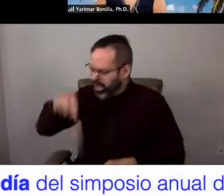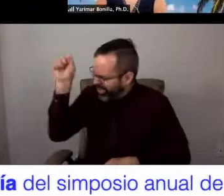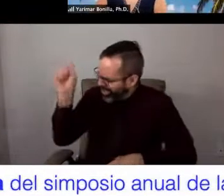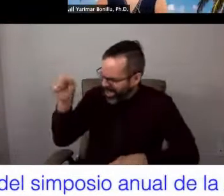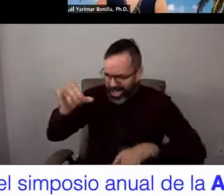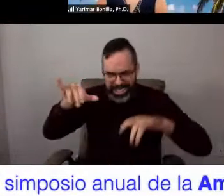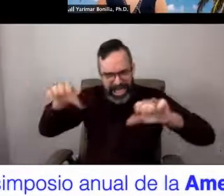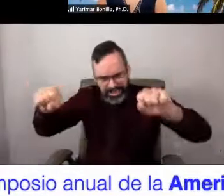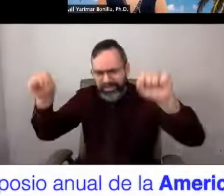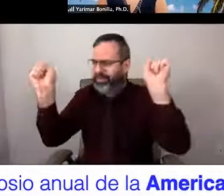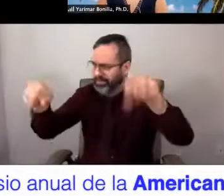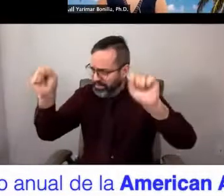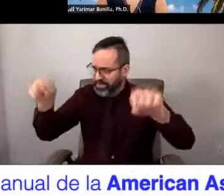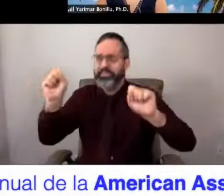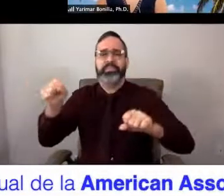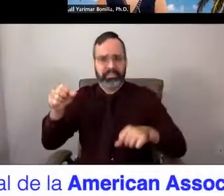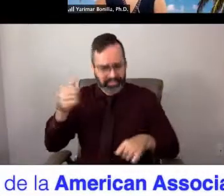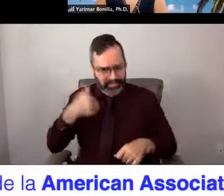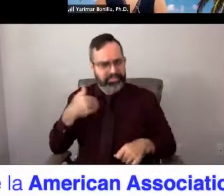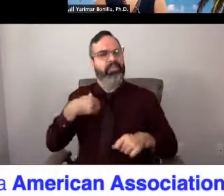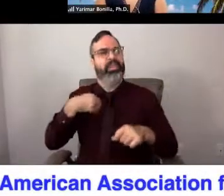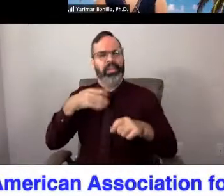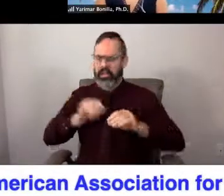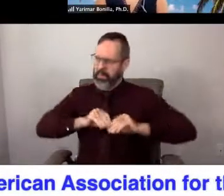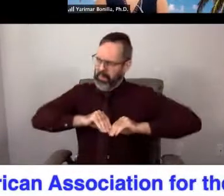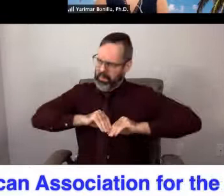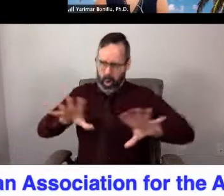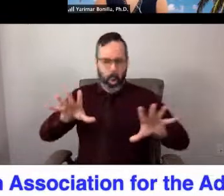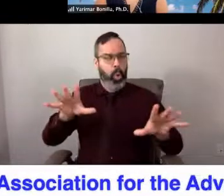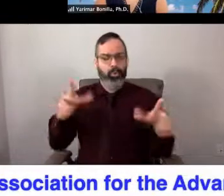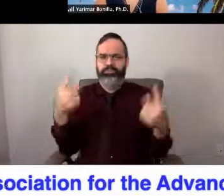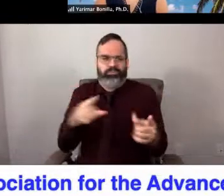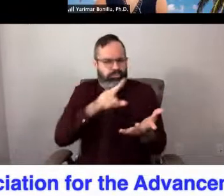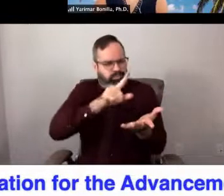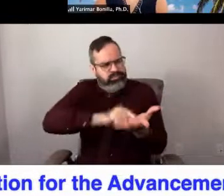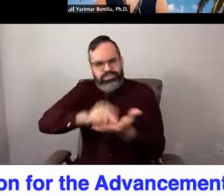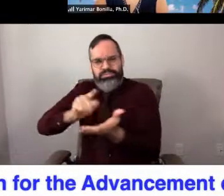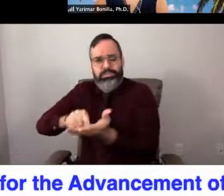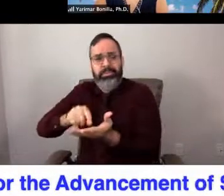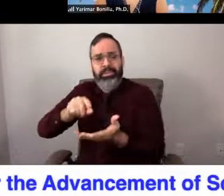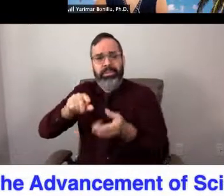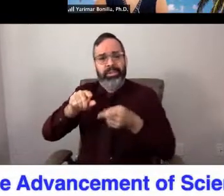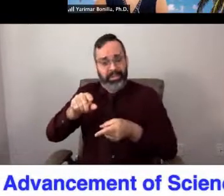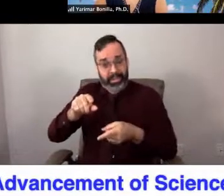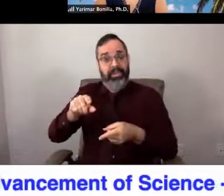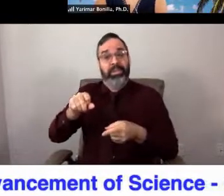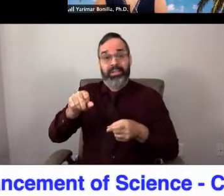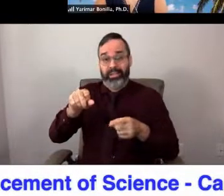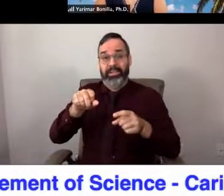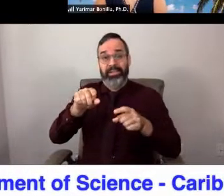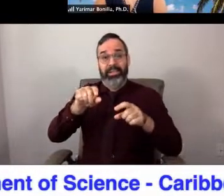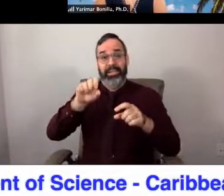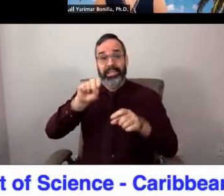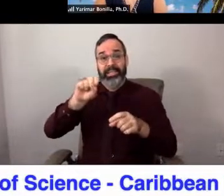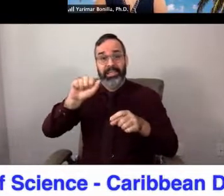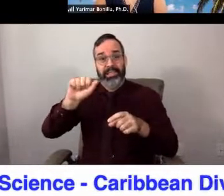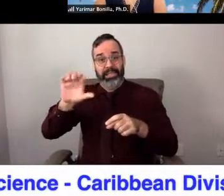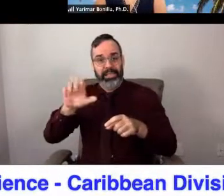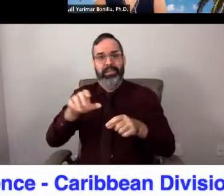been a bit of an explosion. The SSRC, Social Sciences Research Council, they've